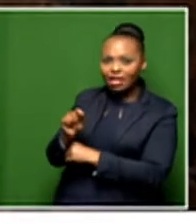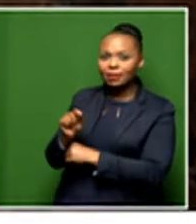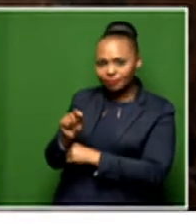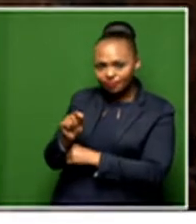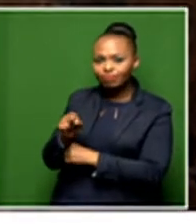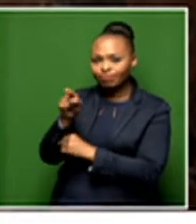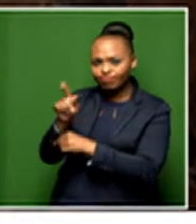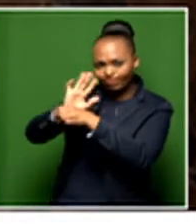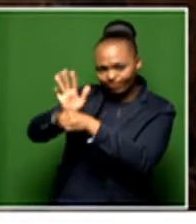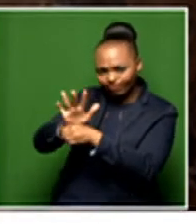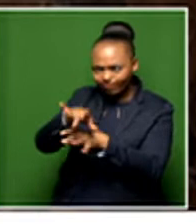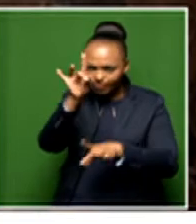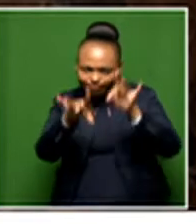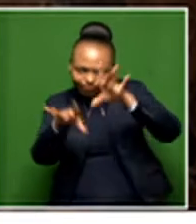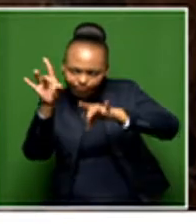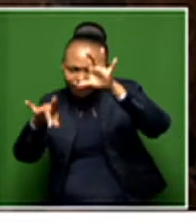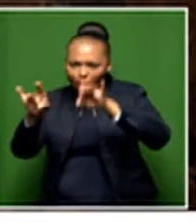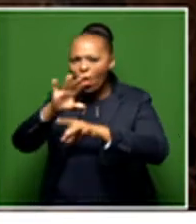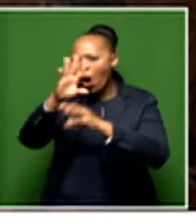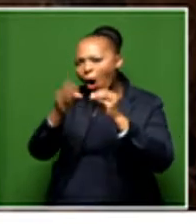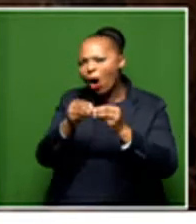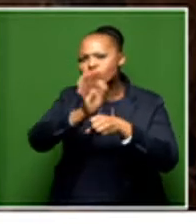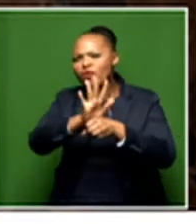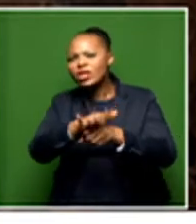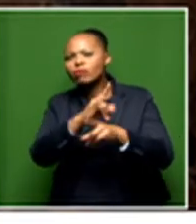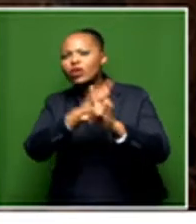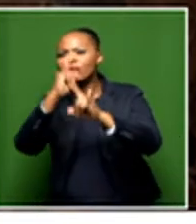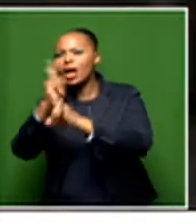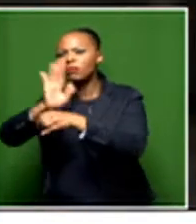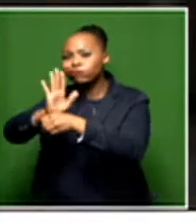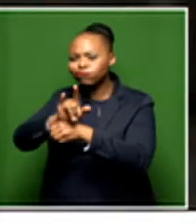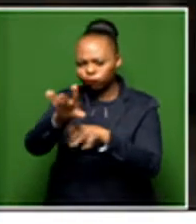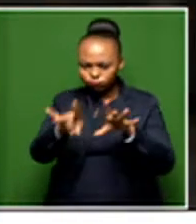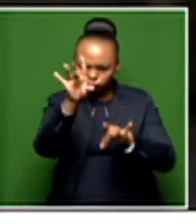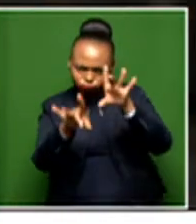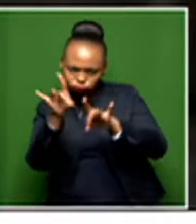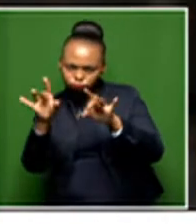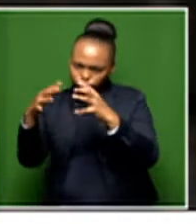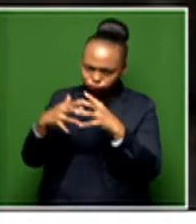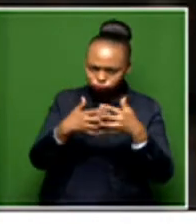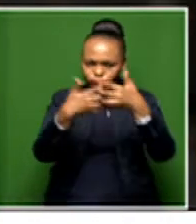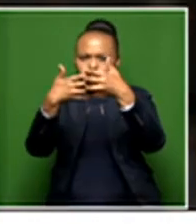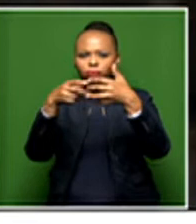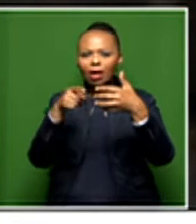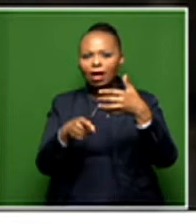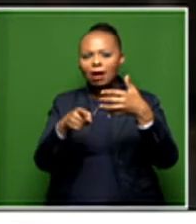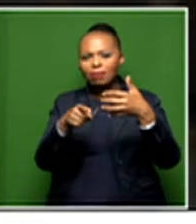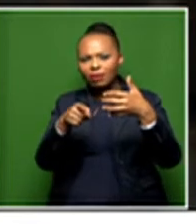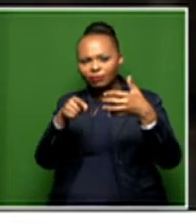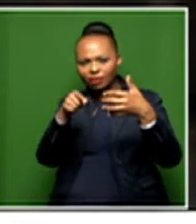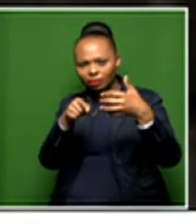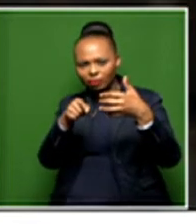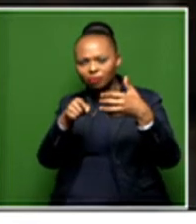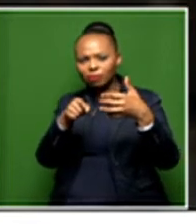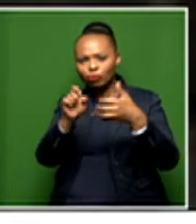scooped nearly all of the awards at the Italian Annual Film Awards. And that's a mafia story based on a true